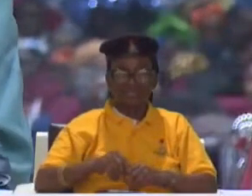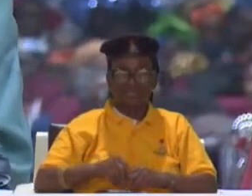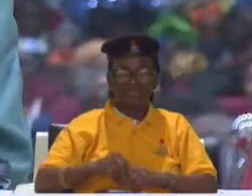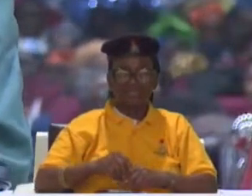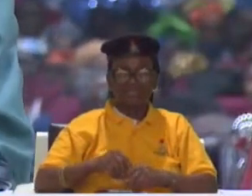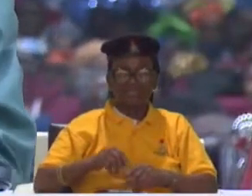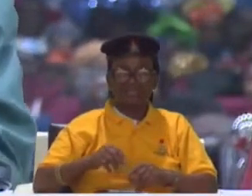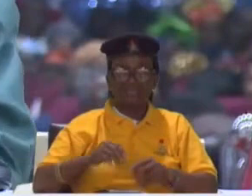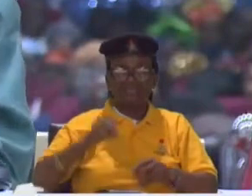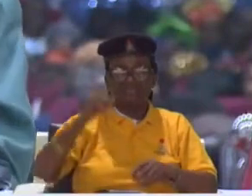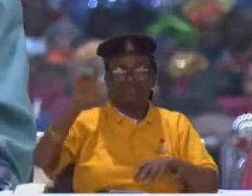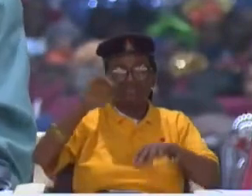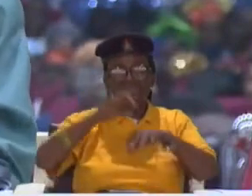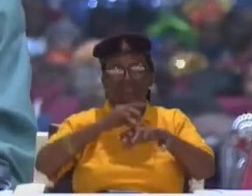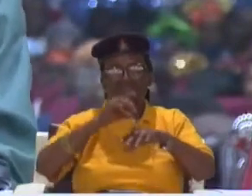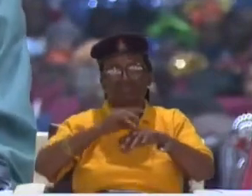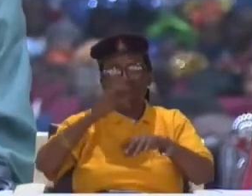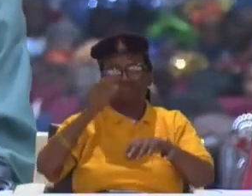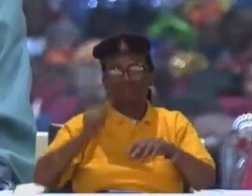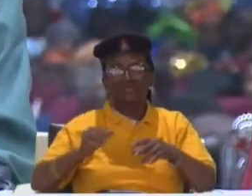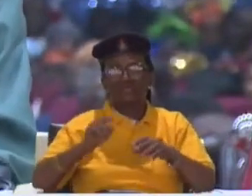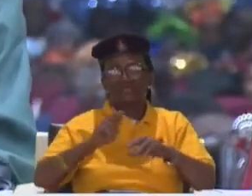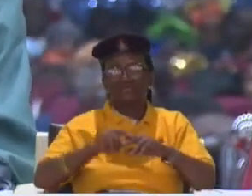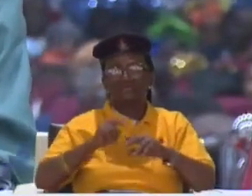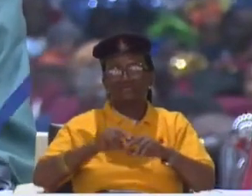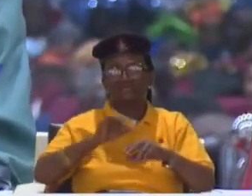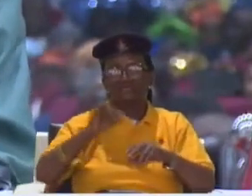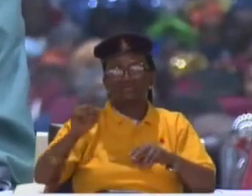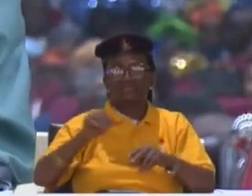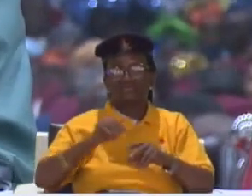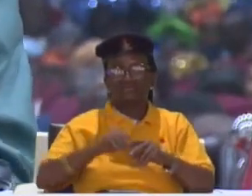earth by sitting in heaven and